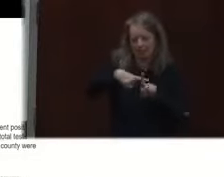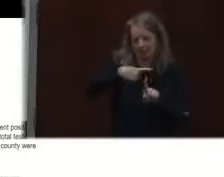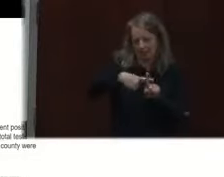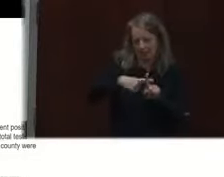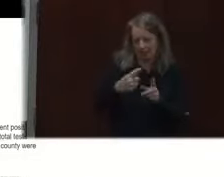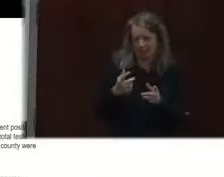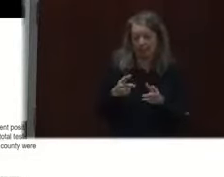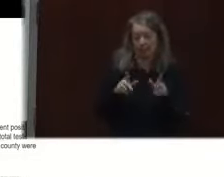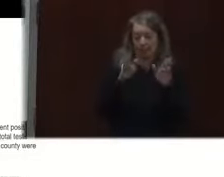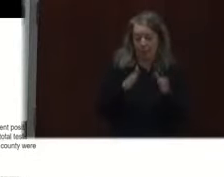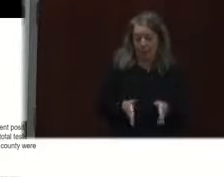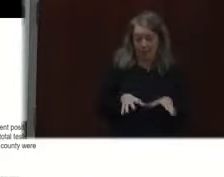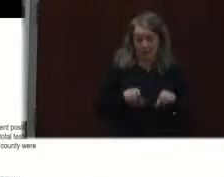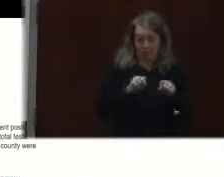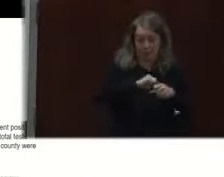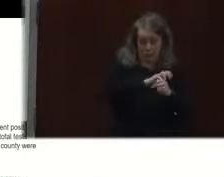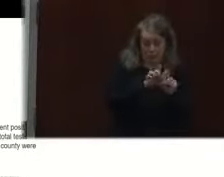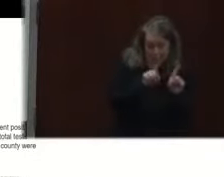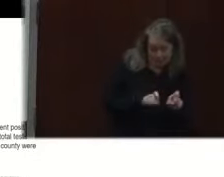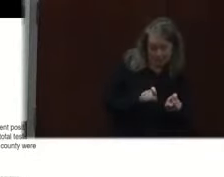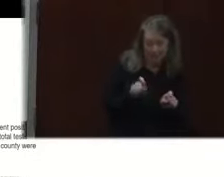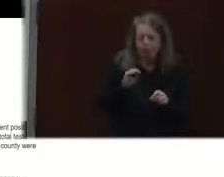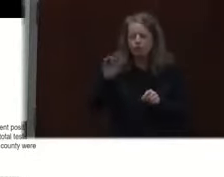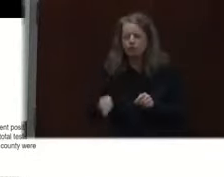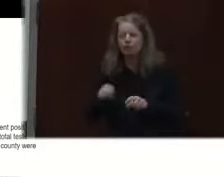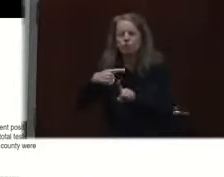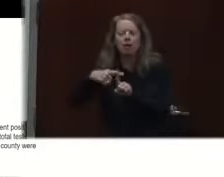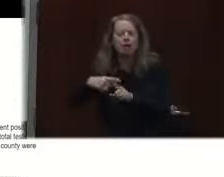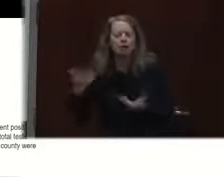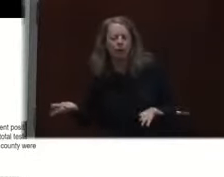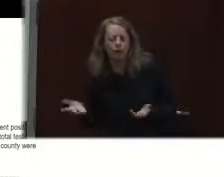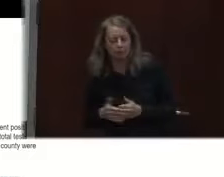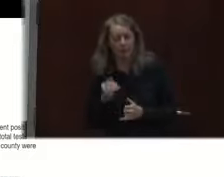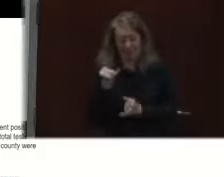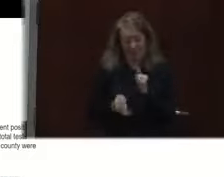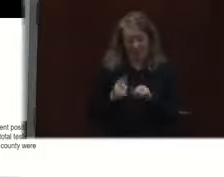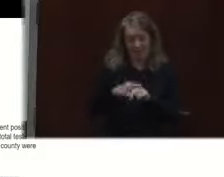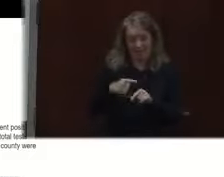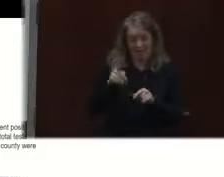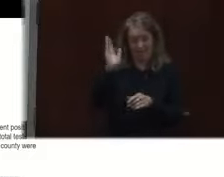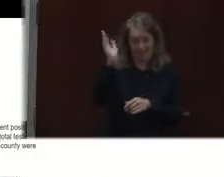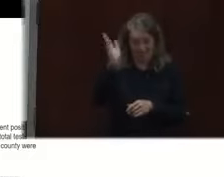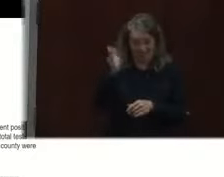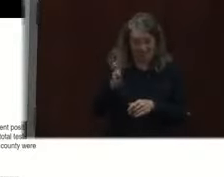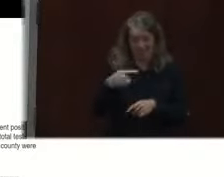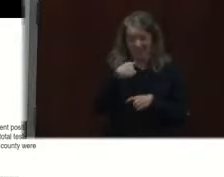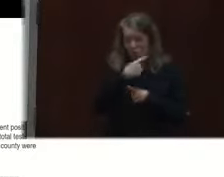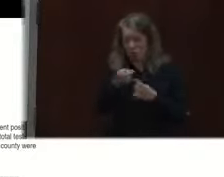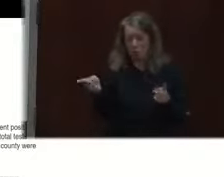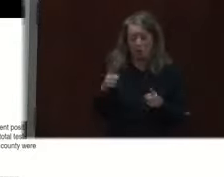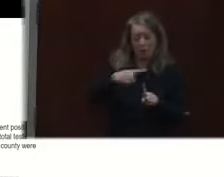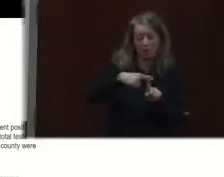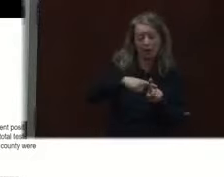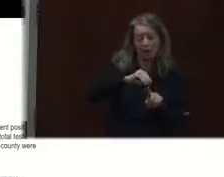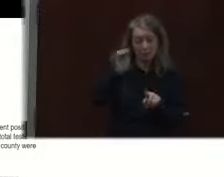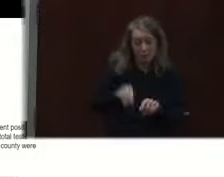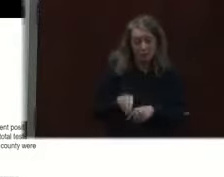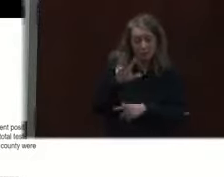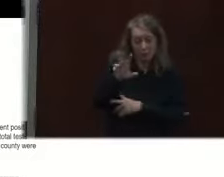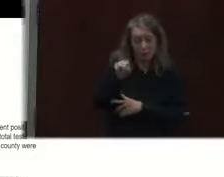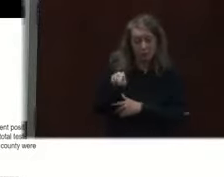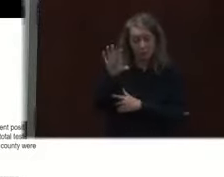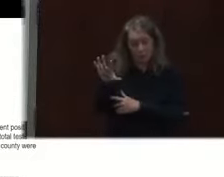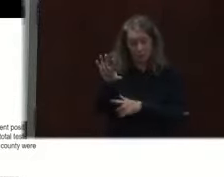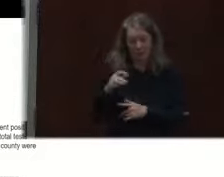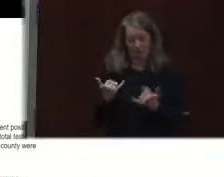back positive. The last time I spoke to you all, the percent positivity was about 3.3%. As of today,